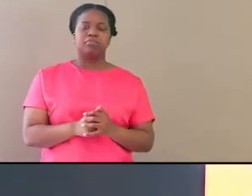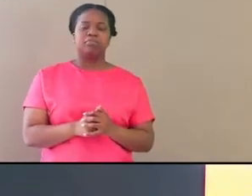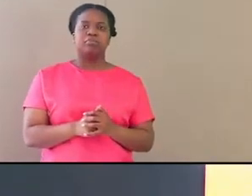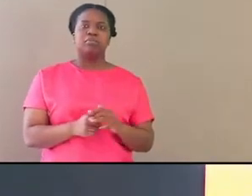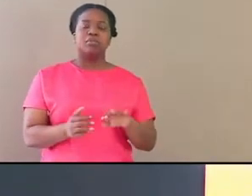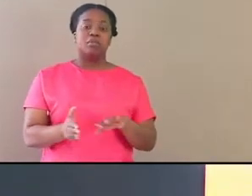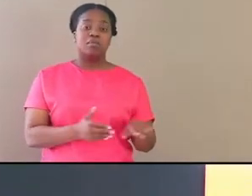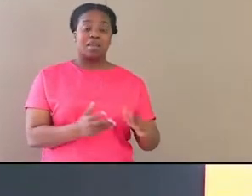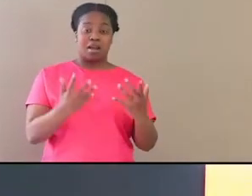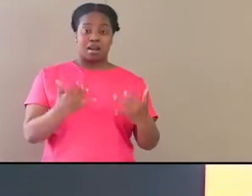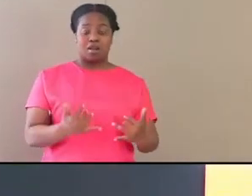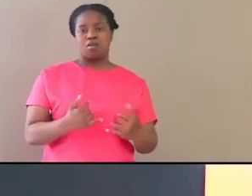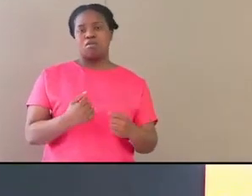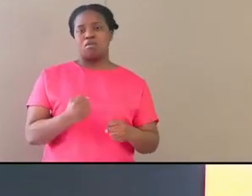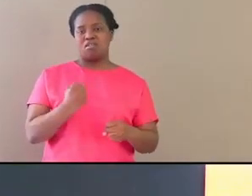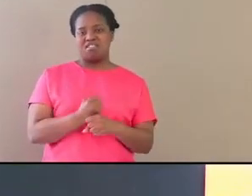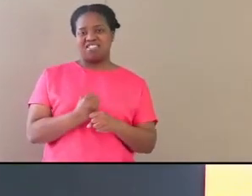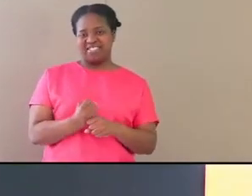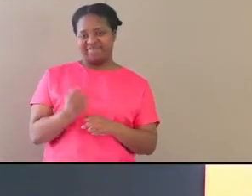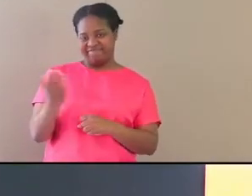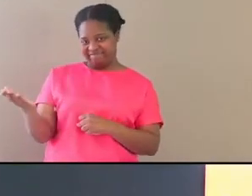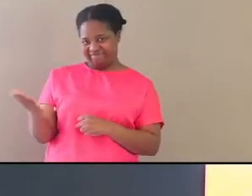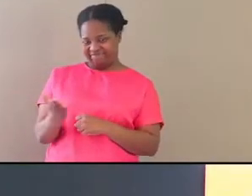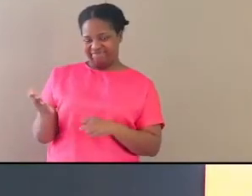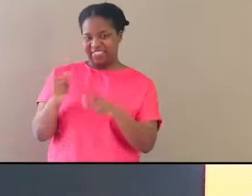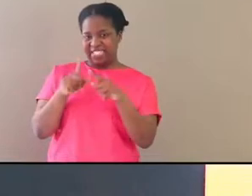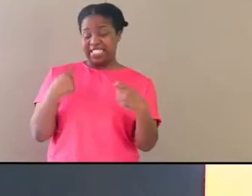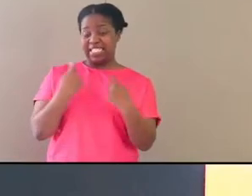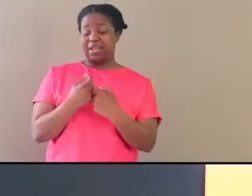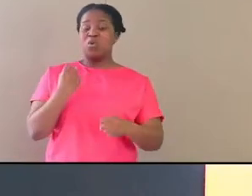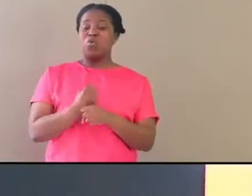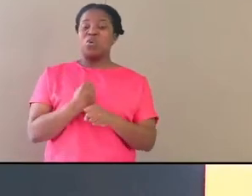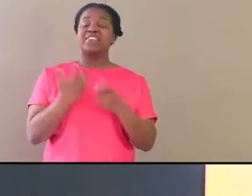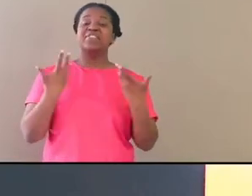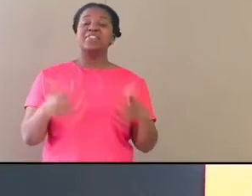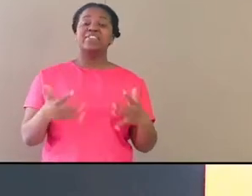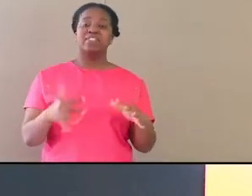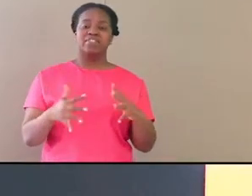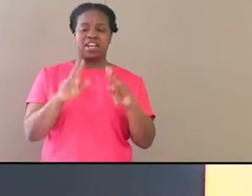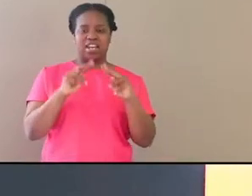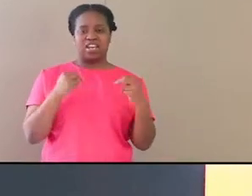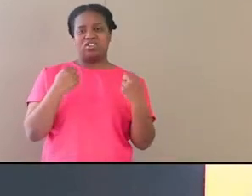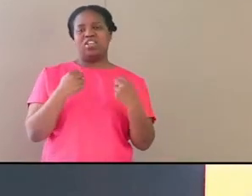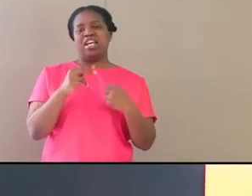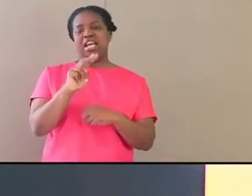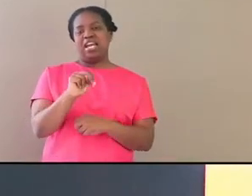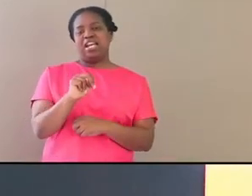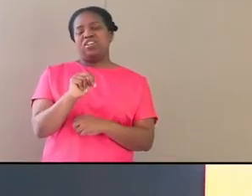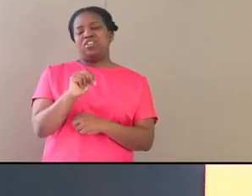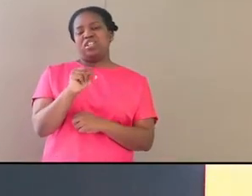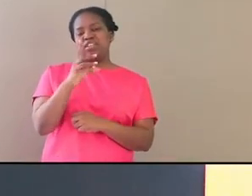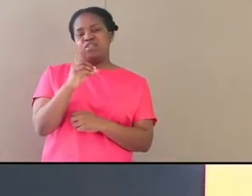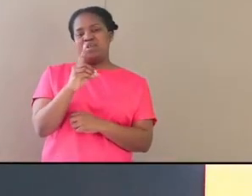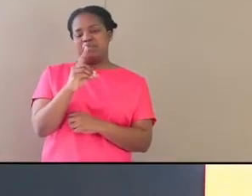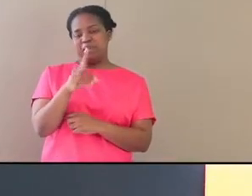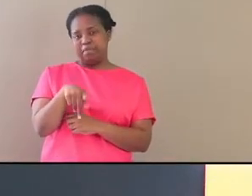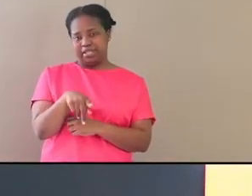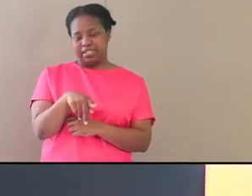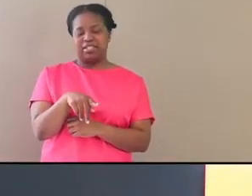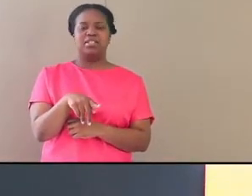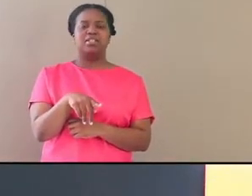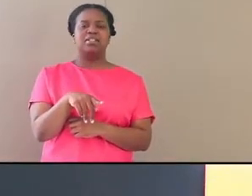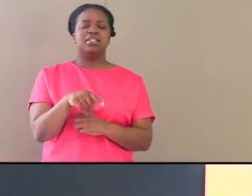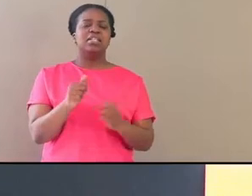work that Mastura and the team actually do, which is the national development plan objective